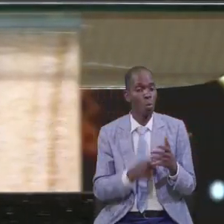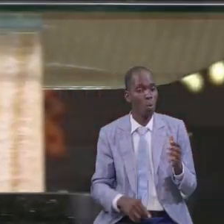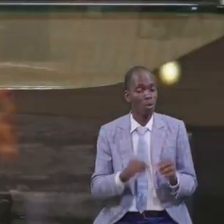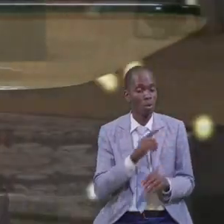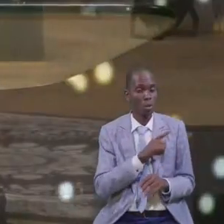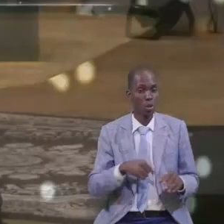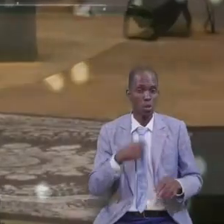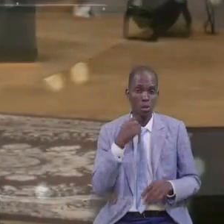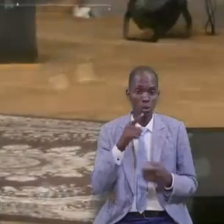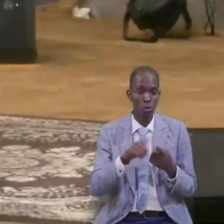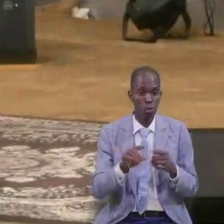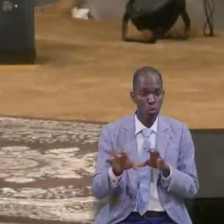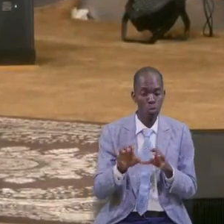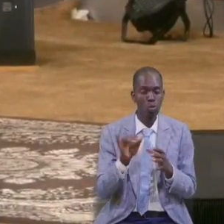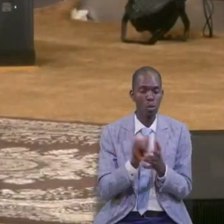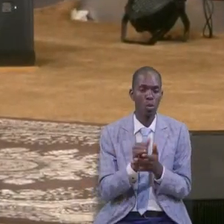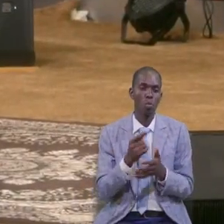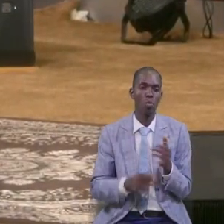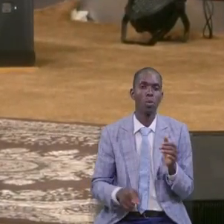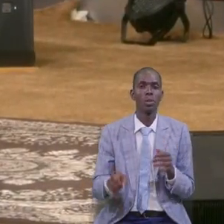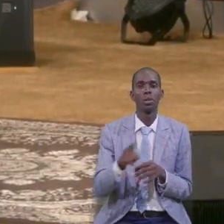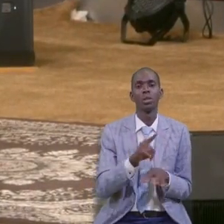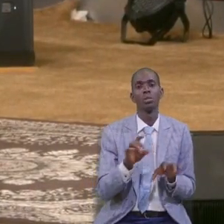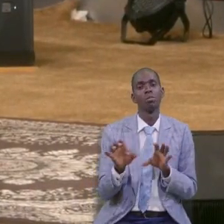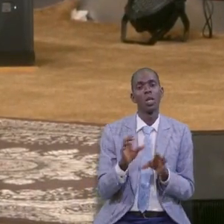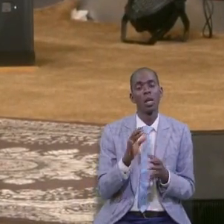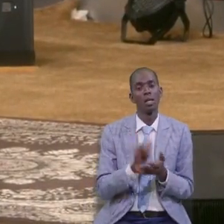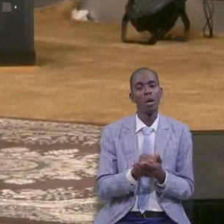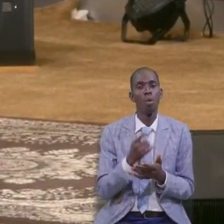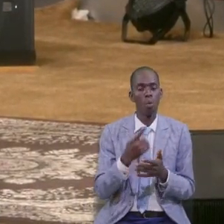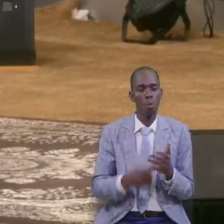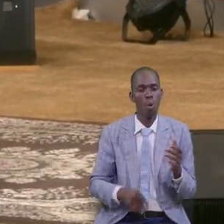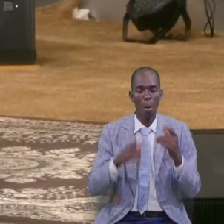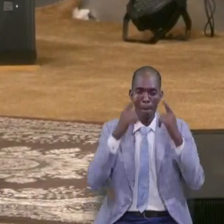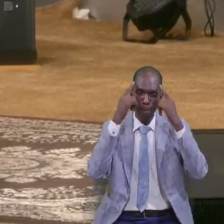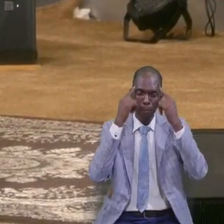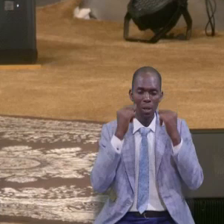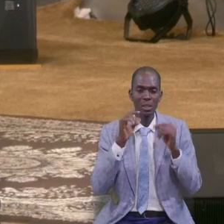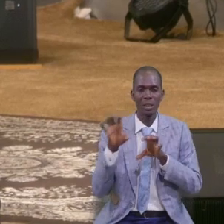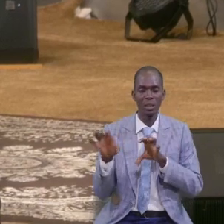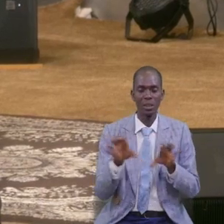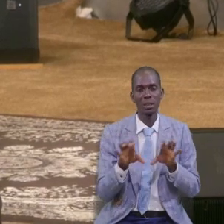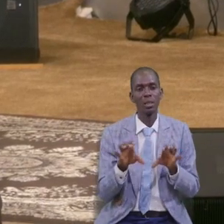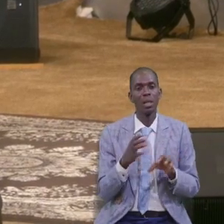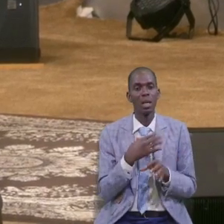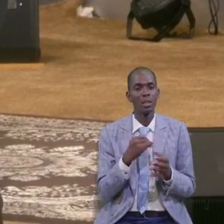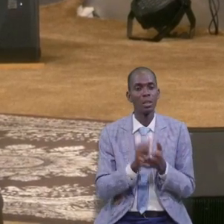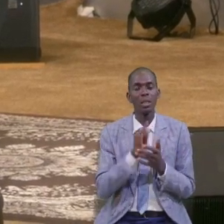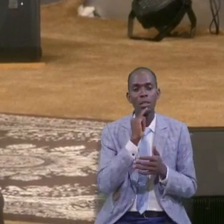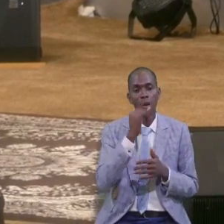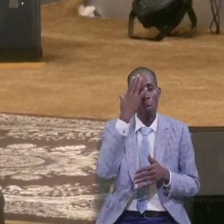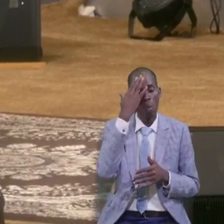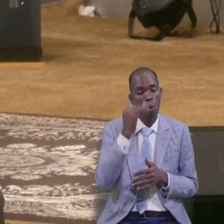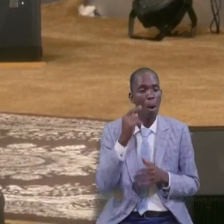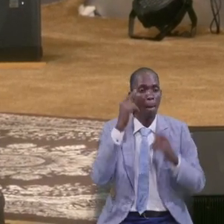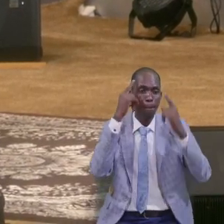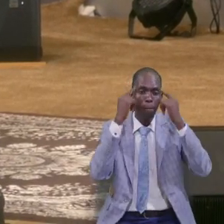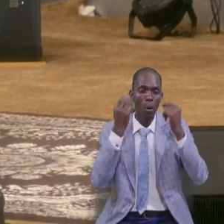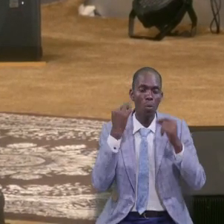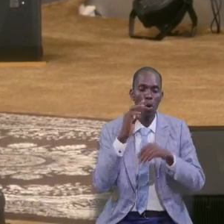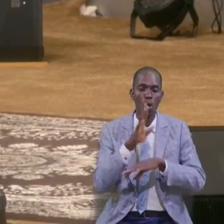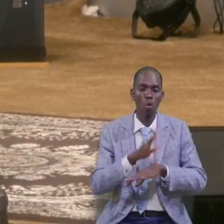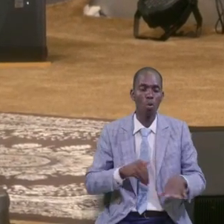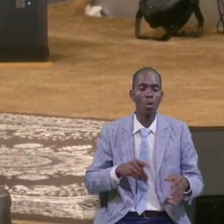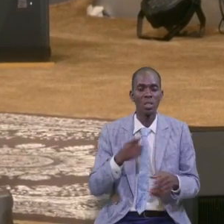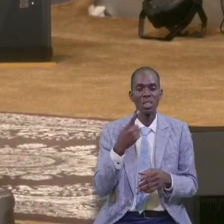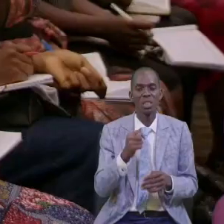what they did, and because Moses did just that, that's why it was referred to in his own time, the servants of God. Look